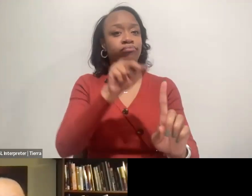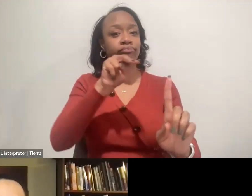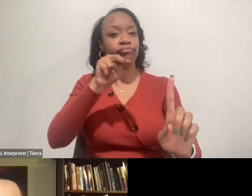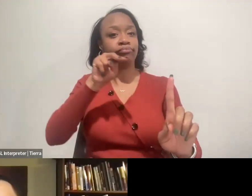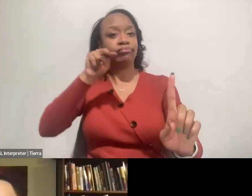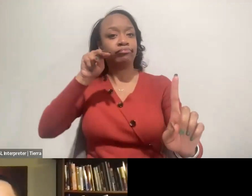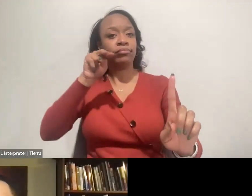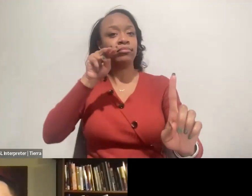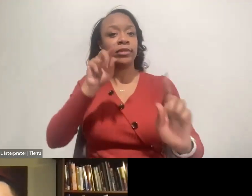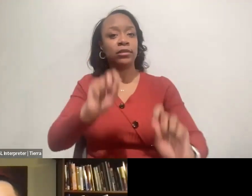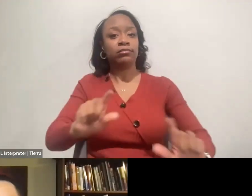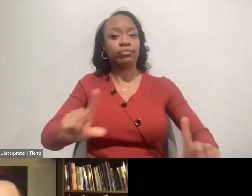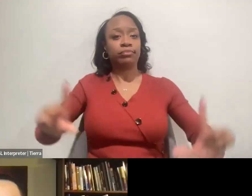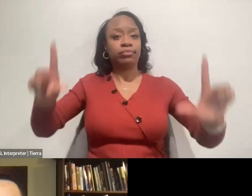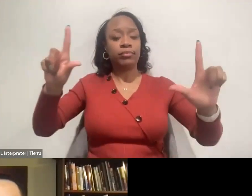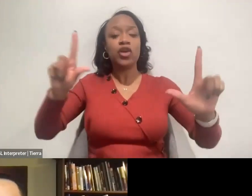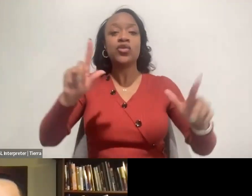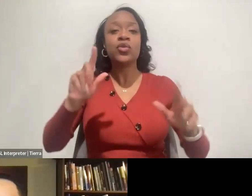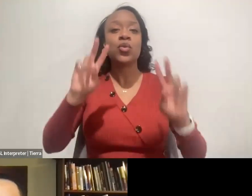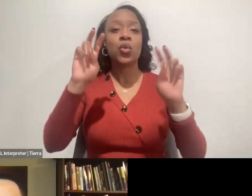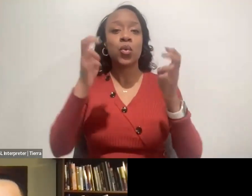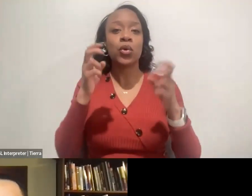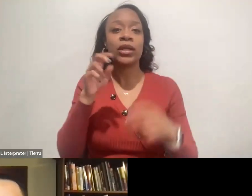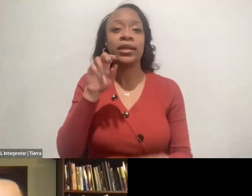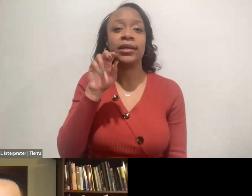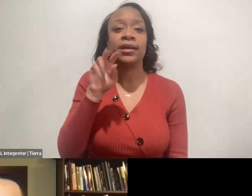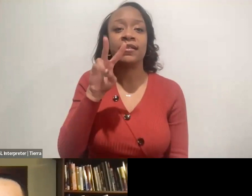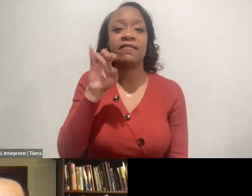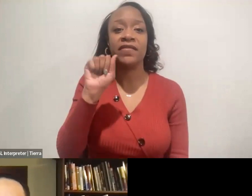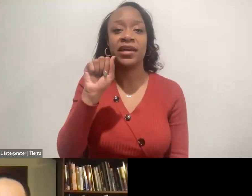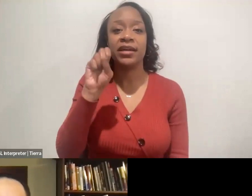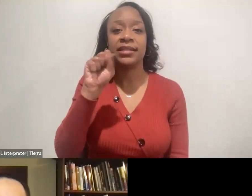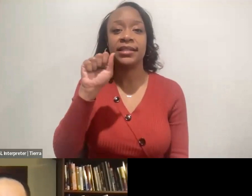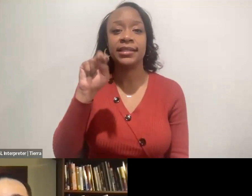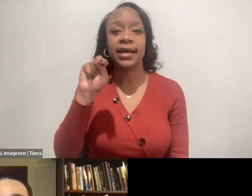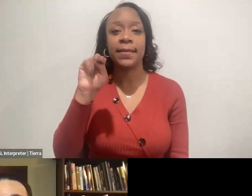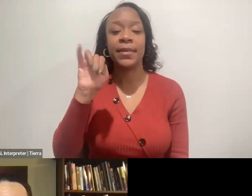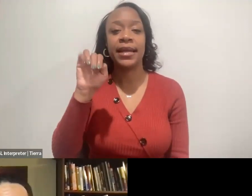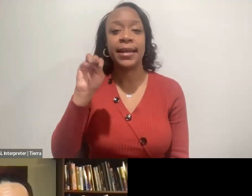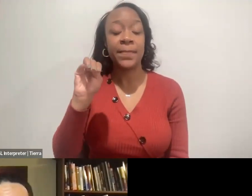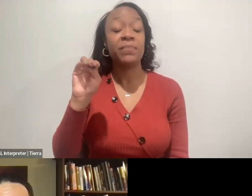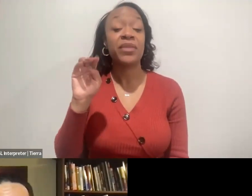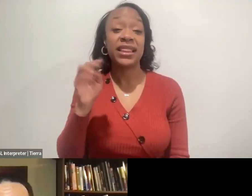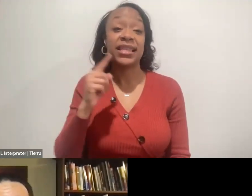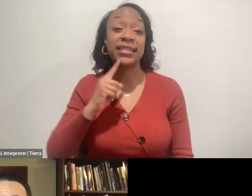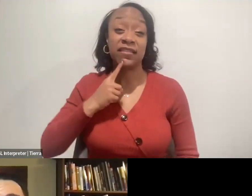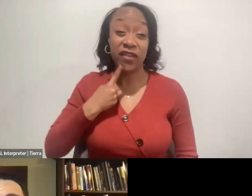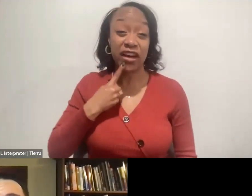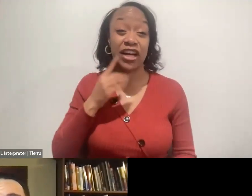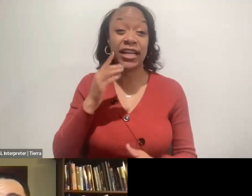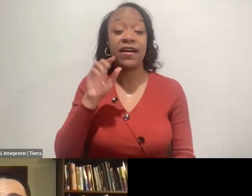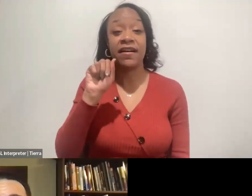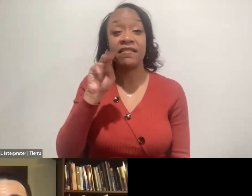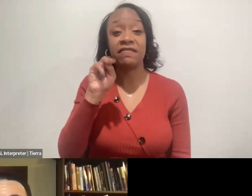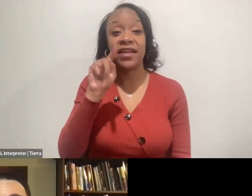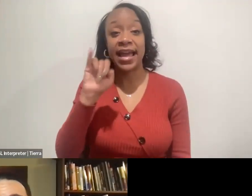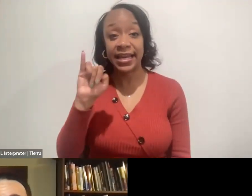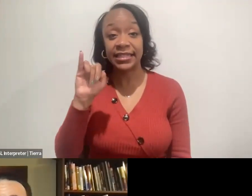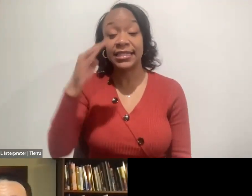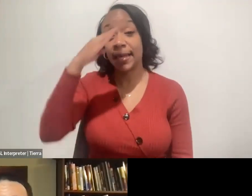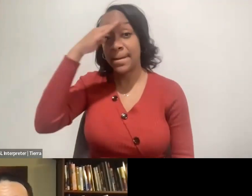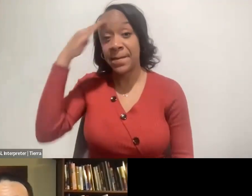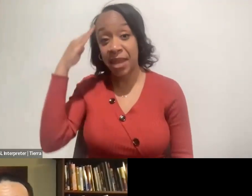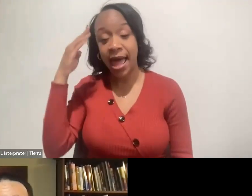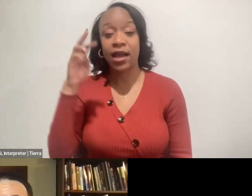Viet Thanh Nguyen, who wrote that, quote, "The severity of anti-Black racism is inseparable from